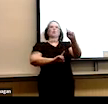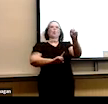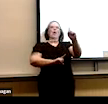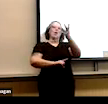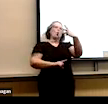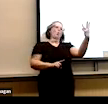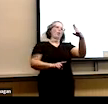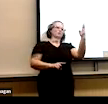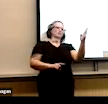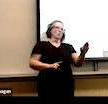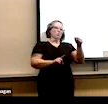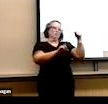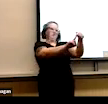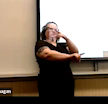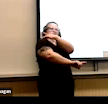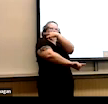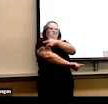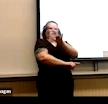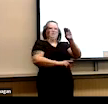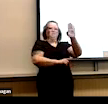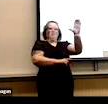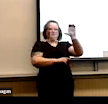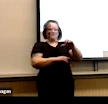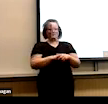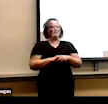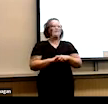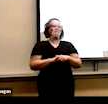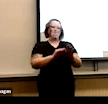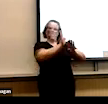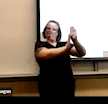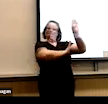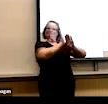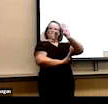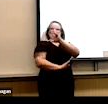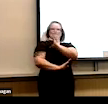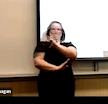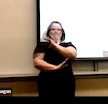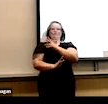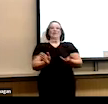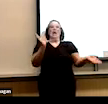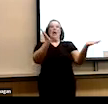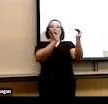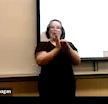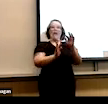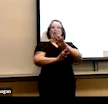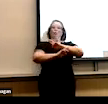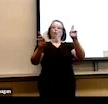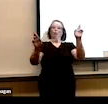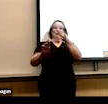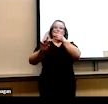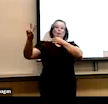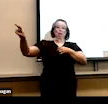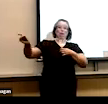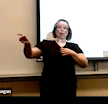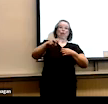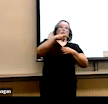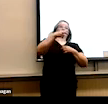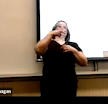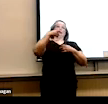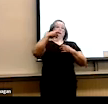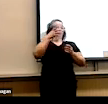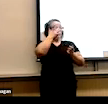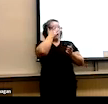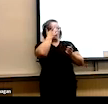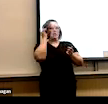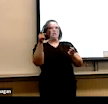all of these things on here, again, as we're trying to provide some education, we're trying to prepare for that transition. They have this whole thing that's called the On Track